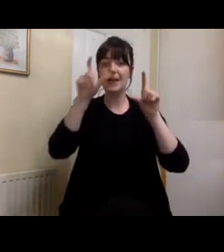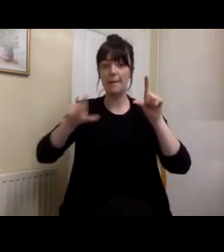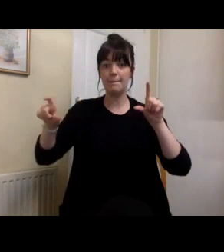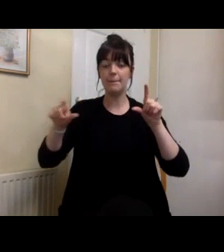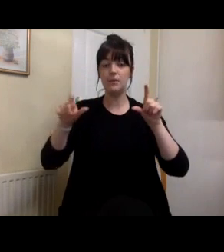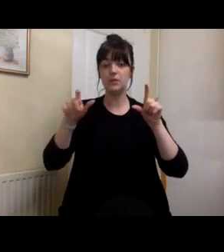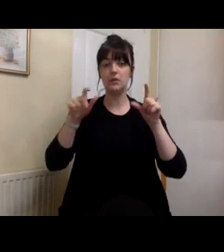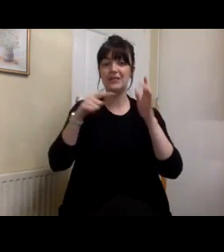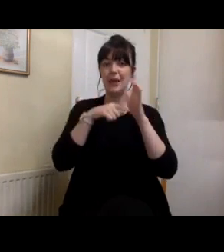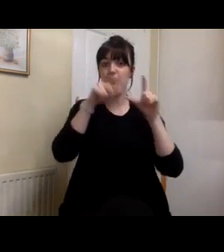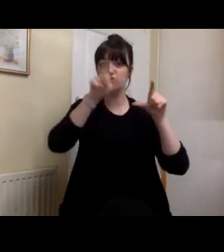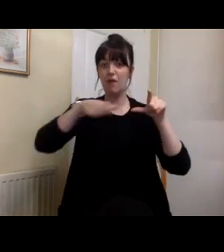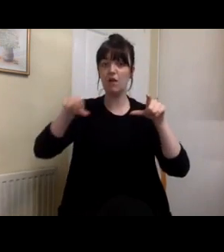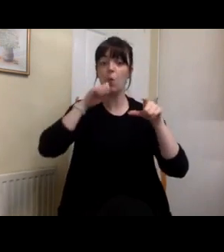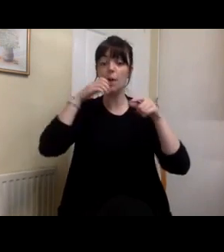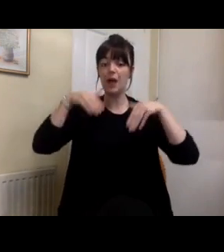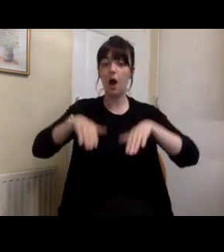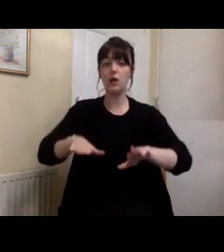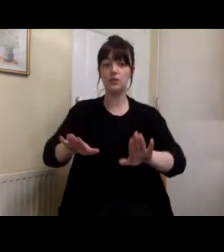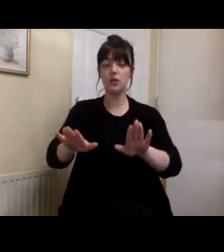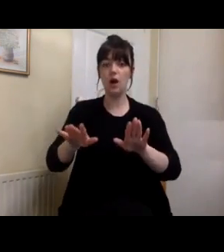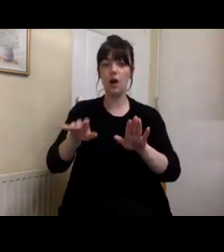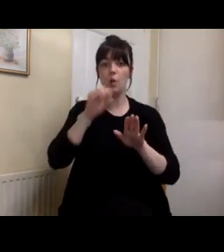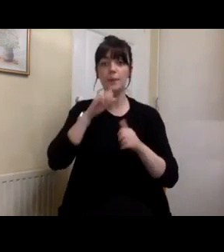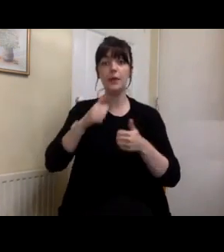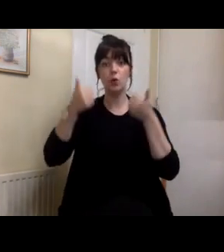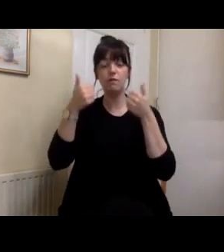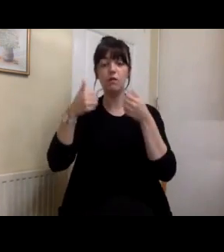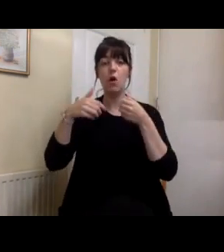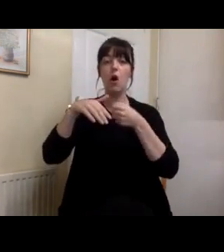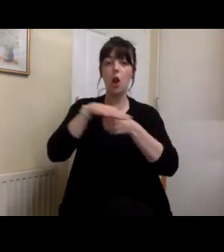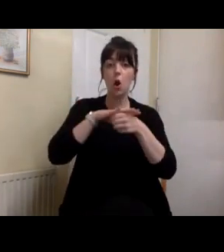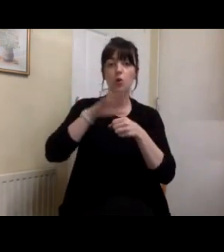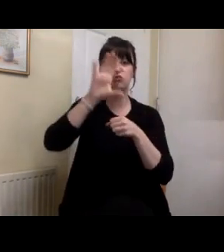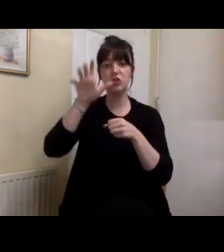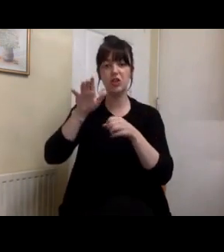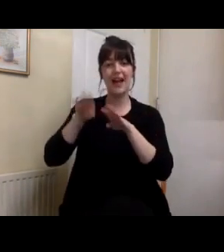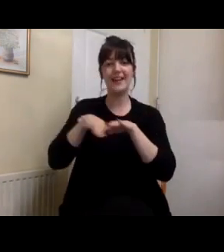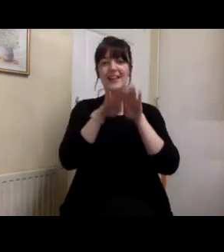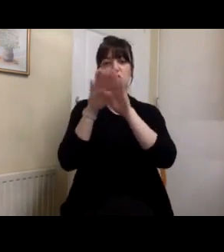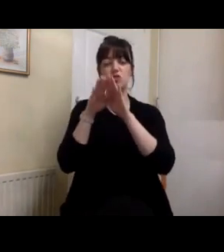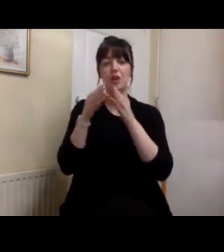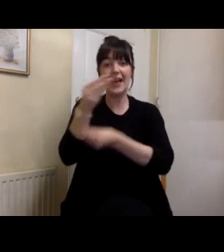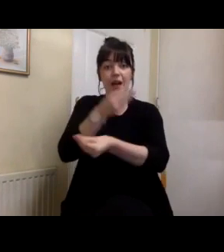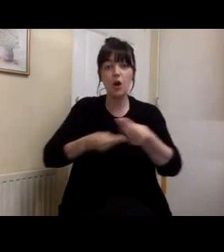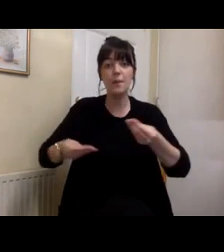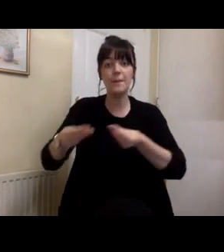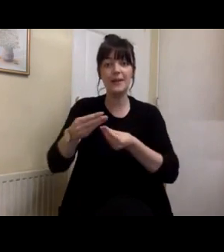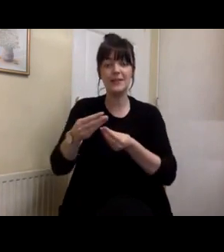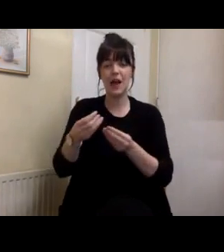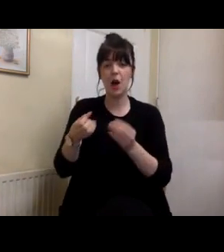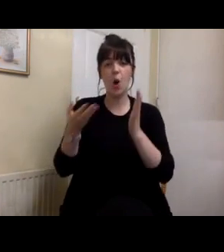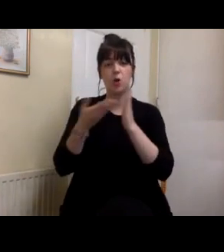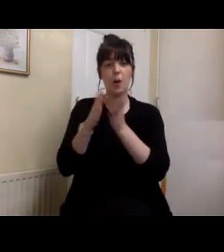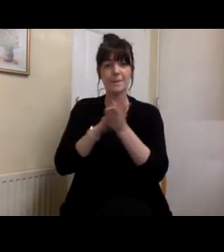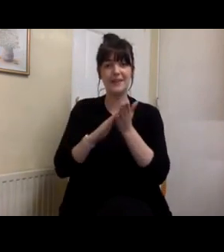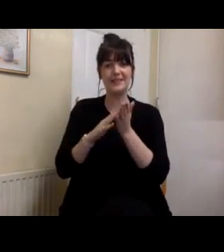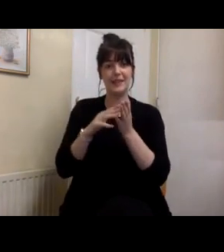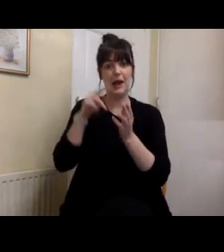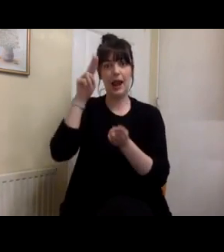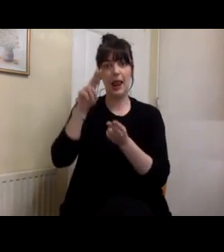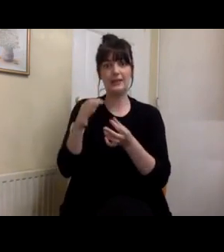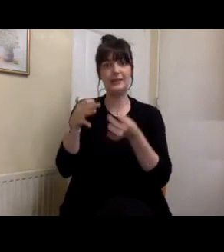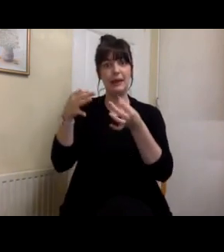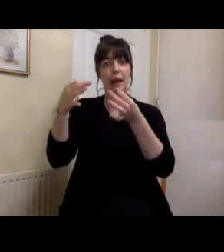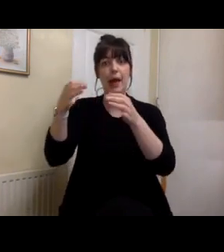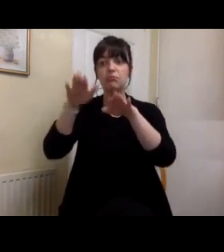boosting local, regional and national economies, while offering new connections, better journeys and fewer delays. On